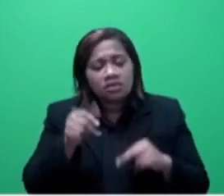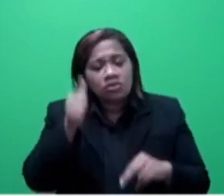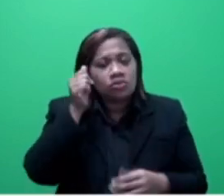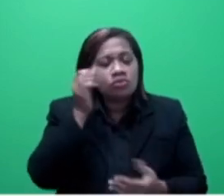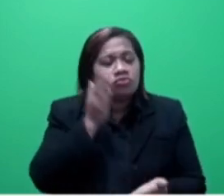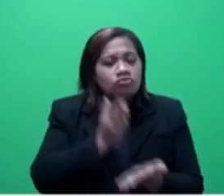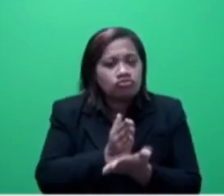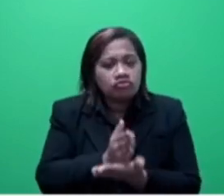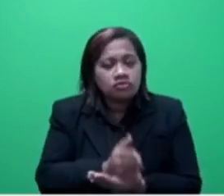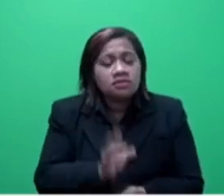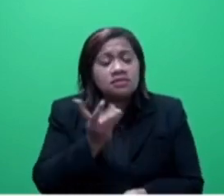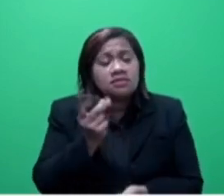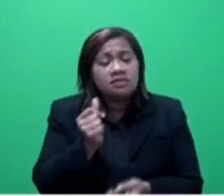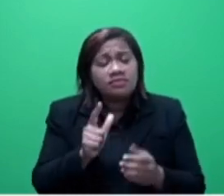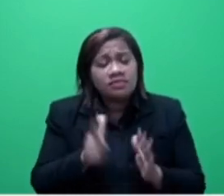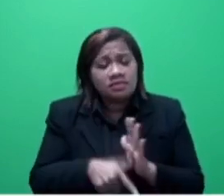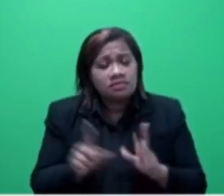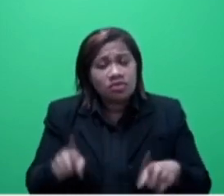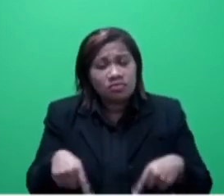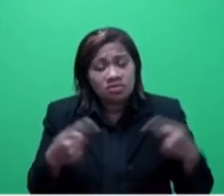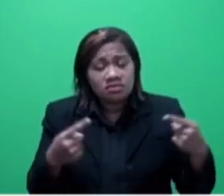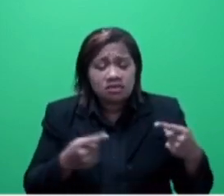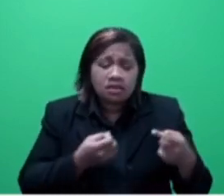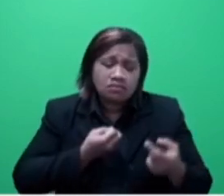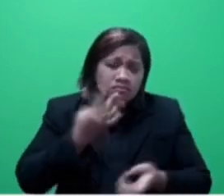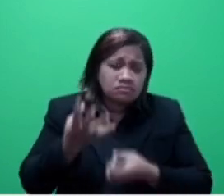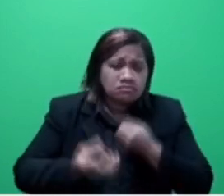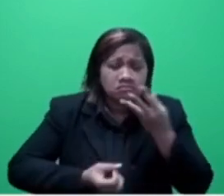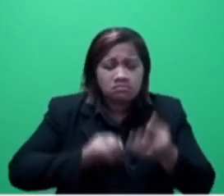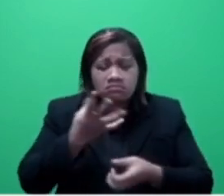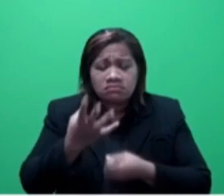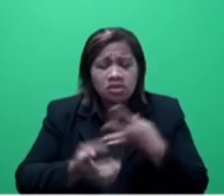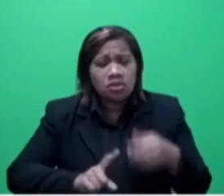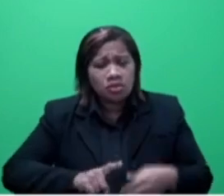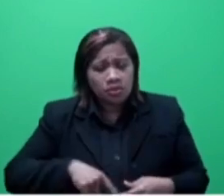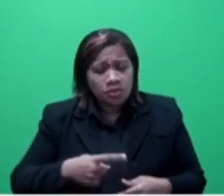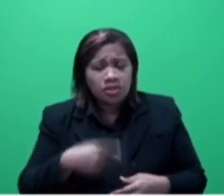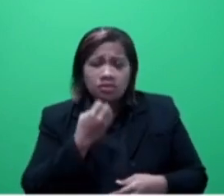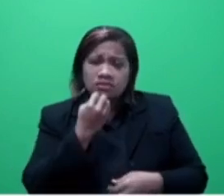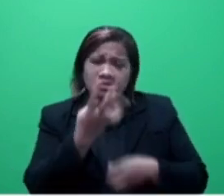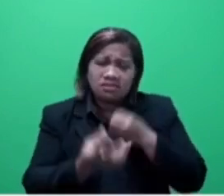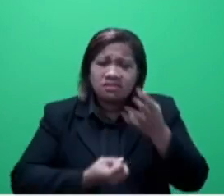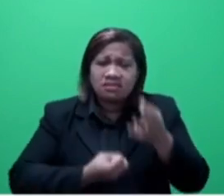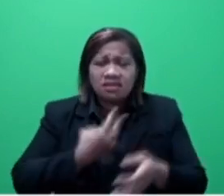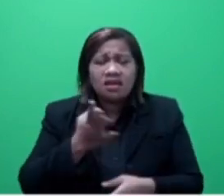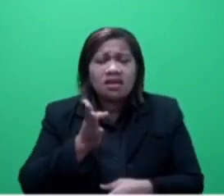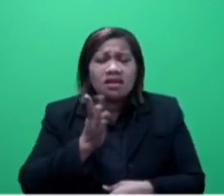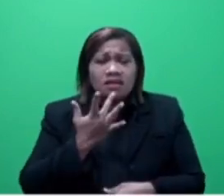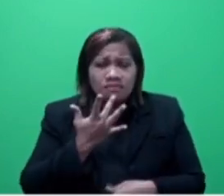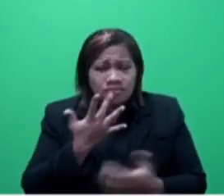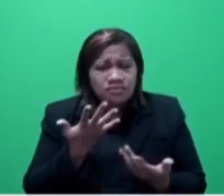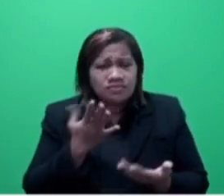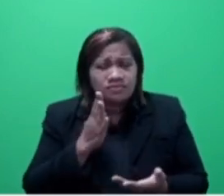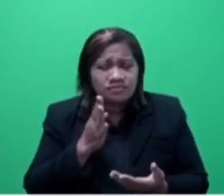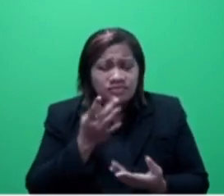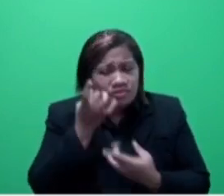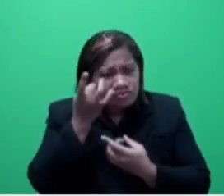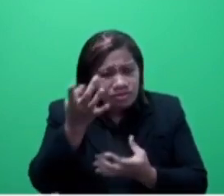opposition discusses these matters and they continue pursuing this misinformation. Mr. Speaker, sir,